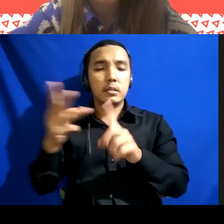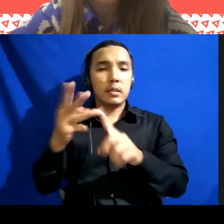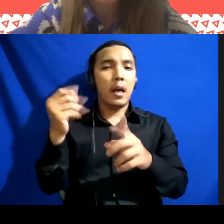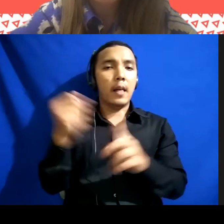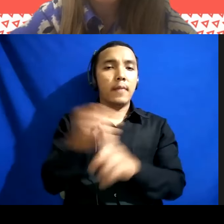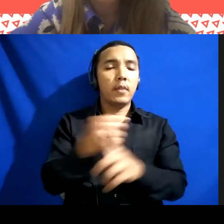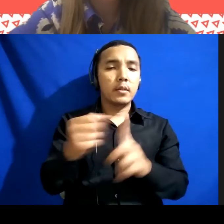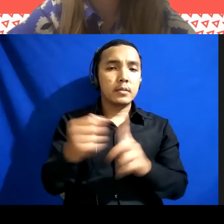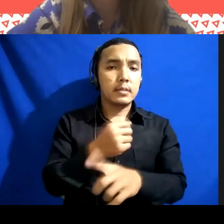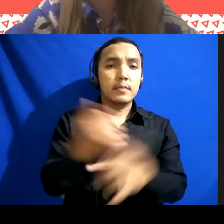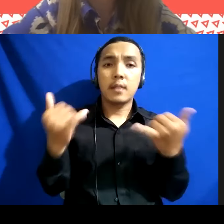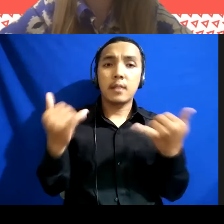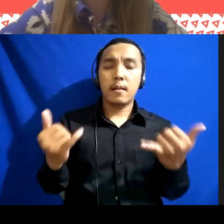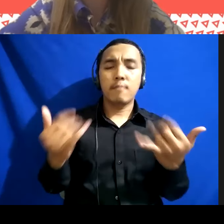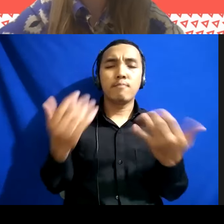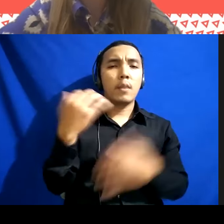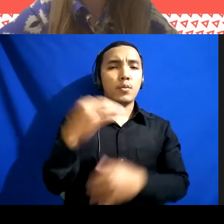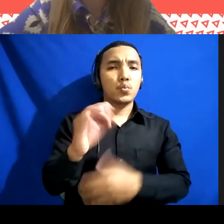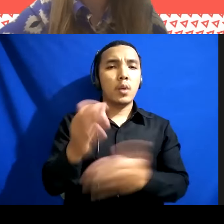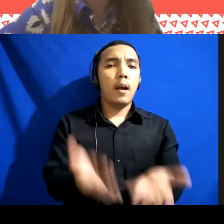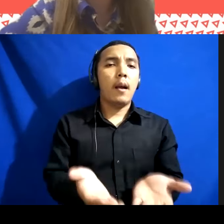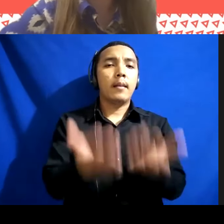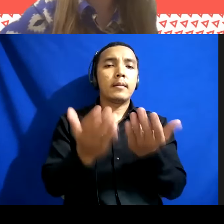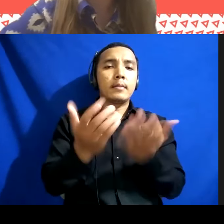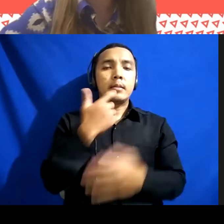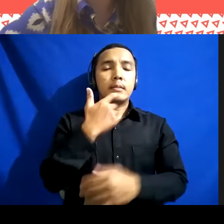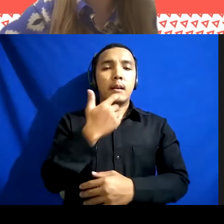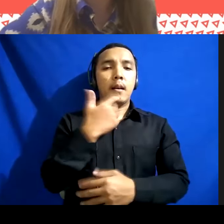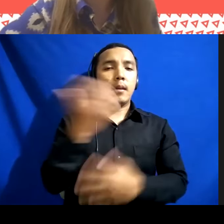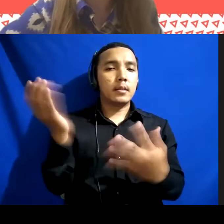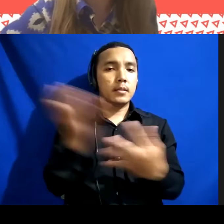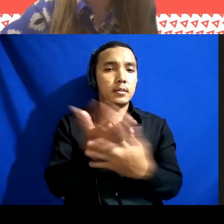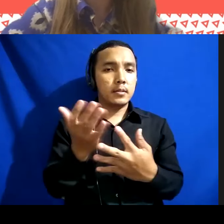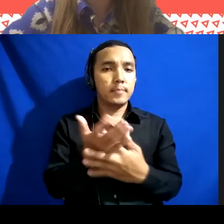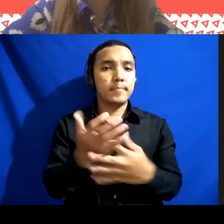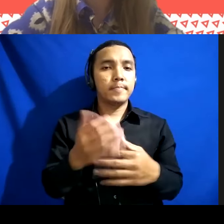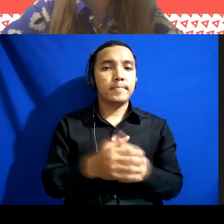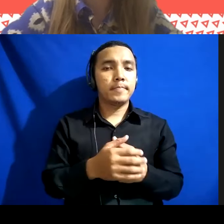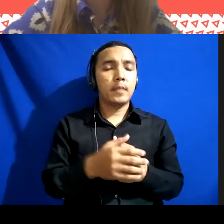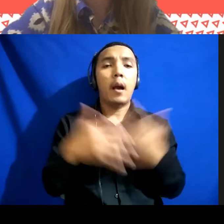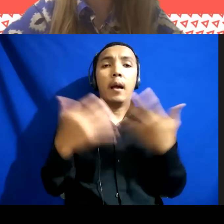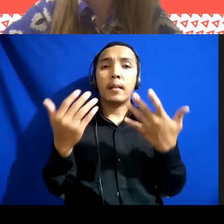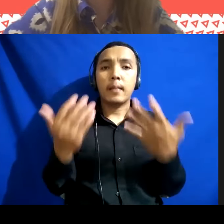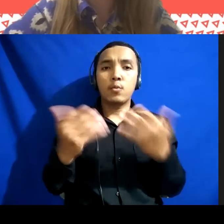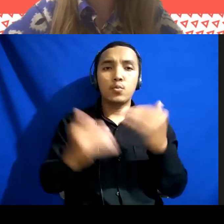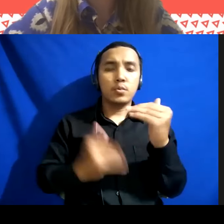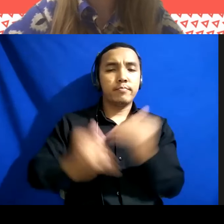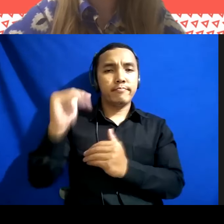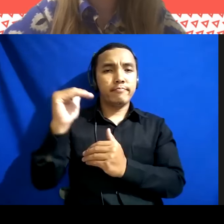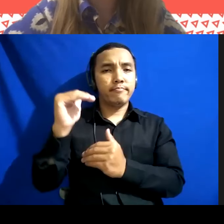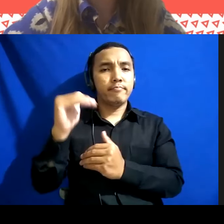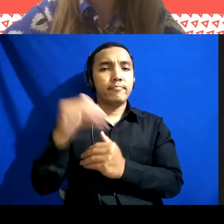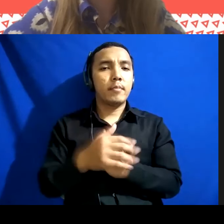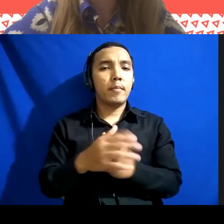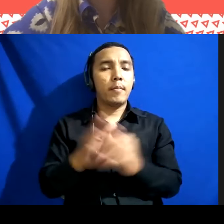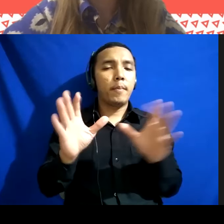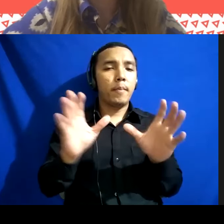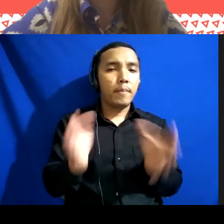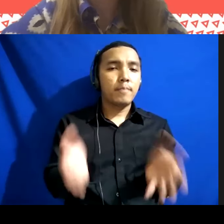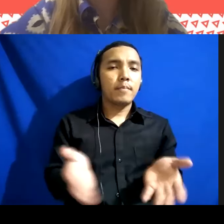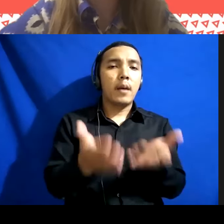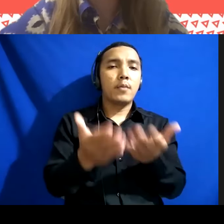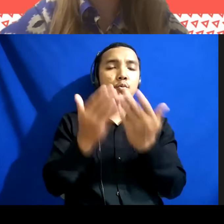about accessibility, or which something which is more strategic, is creating a more inclusive city.